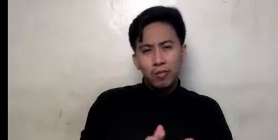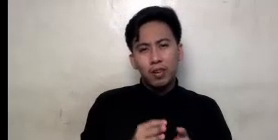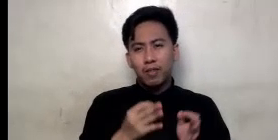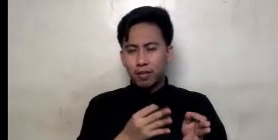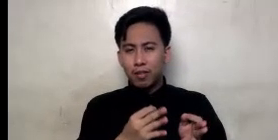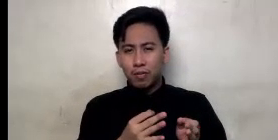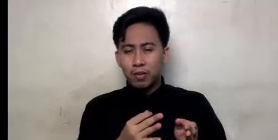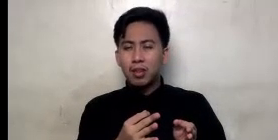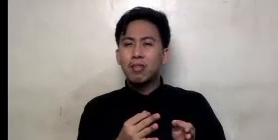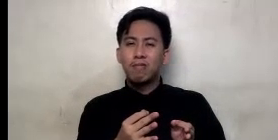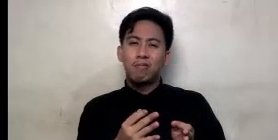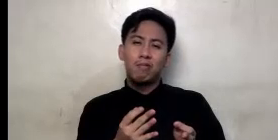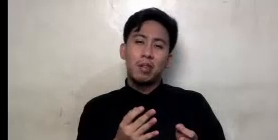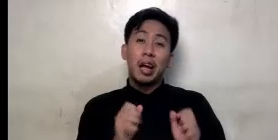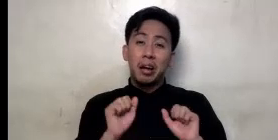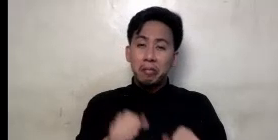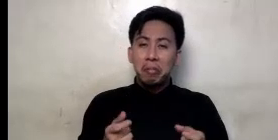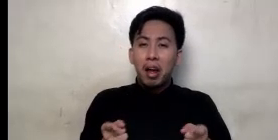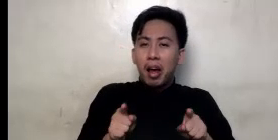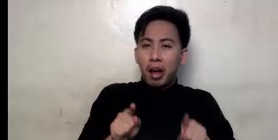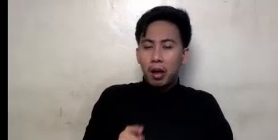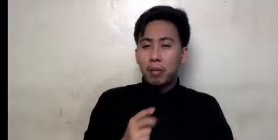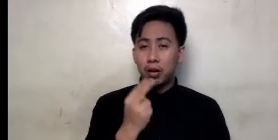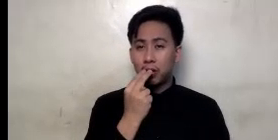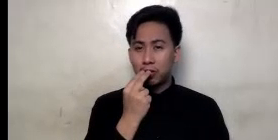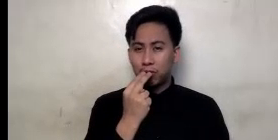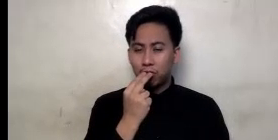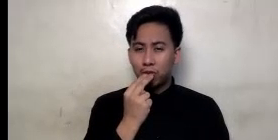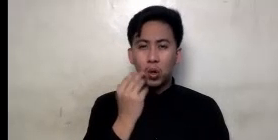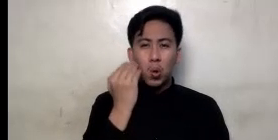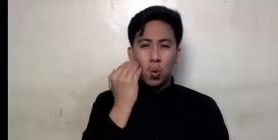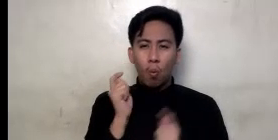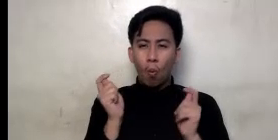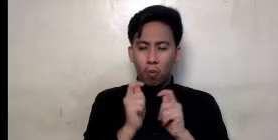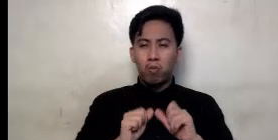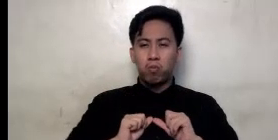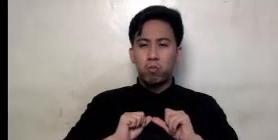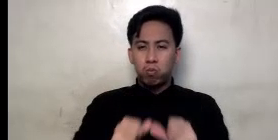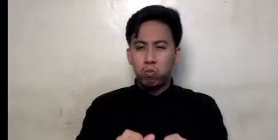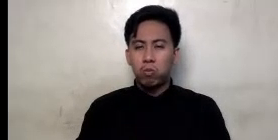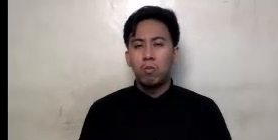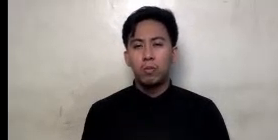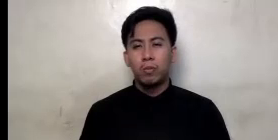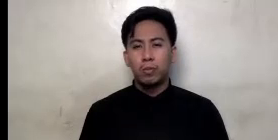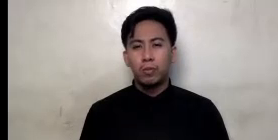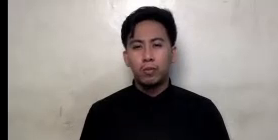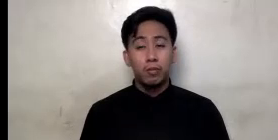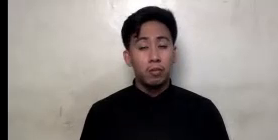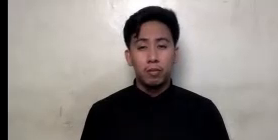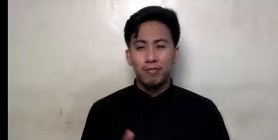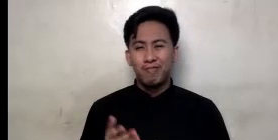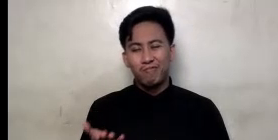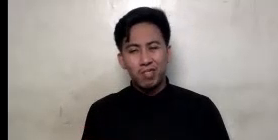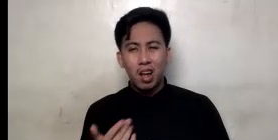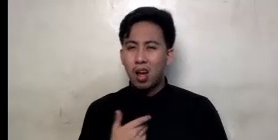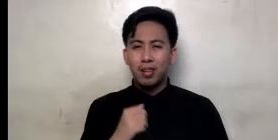malnutrition will still persist. Then the other concept is yung repeated bouts of wasting will result to stunting. I think I will not go into the details